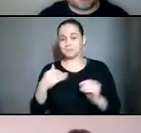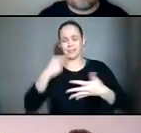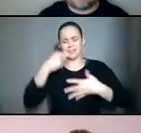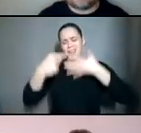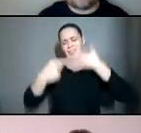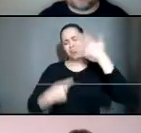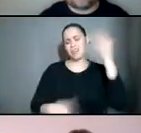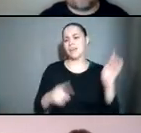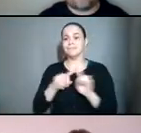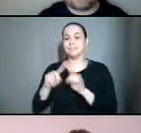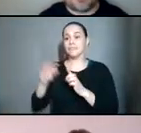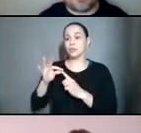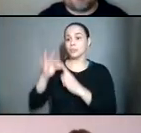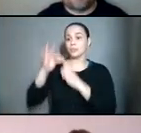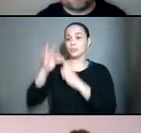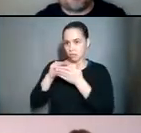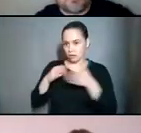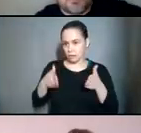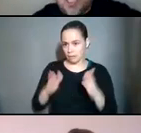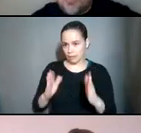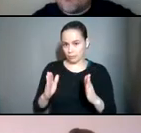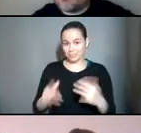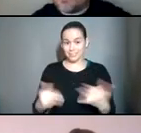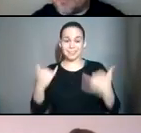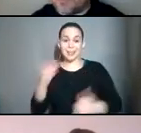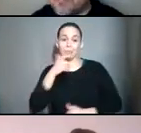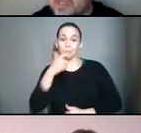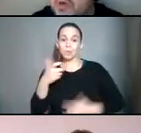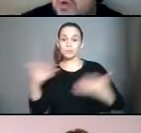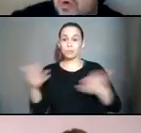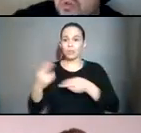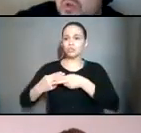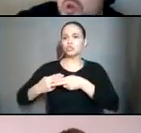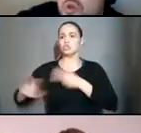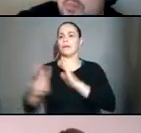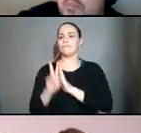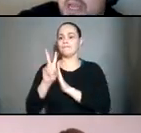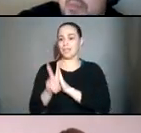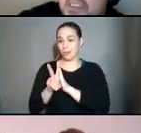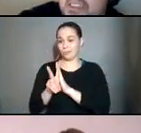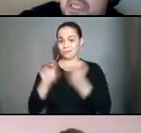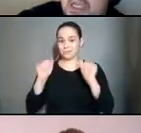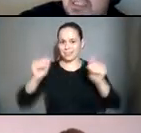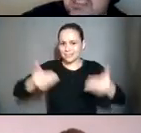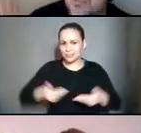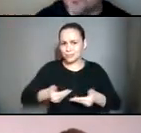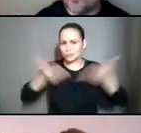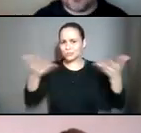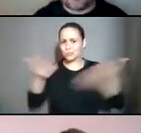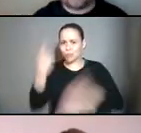pathways. Now, we're going to watch a short video to introduce you to what a Dreambox lesson will look